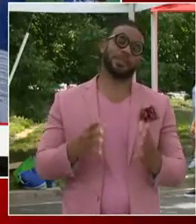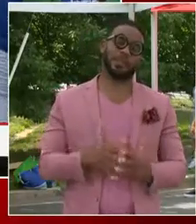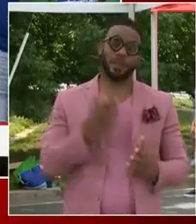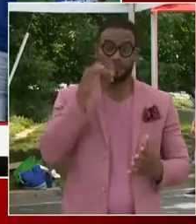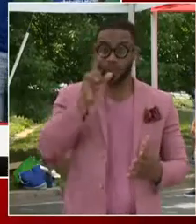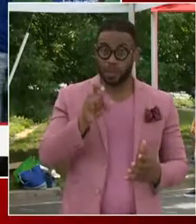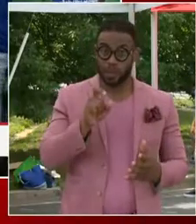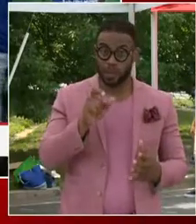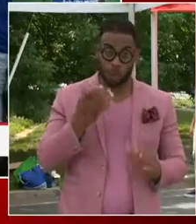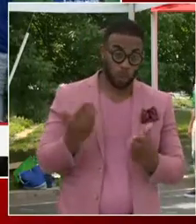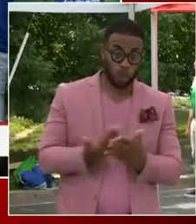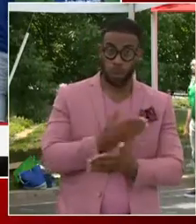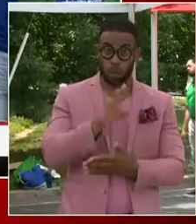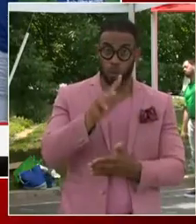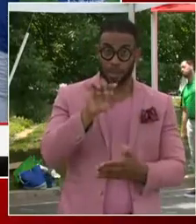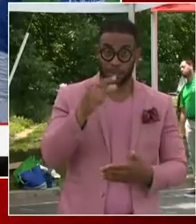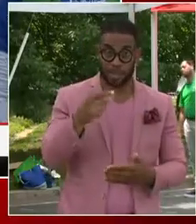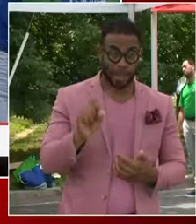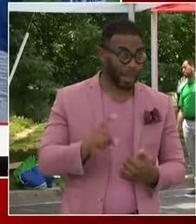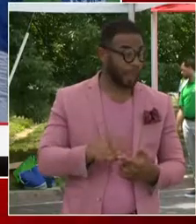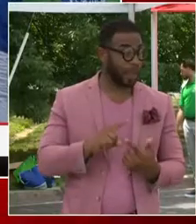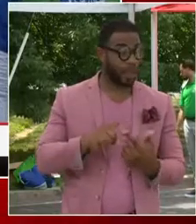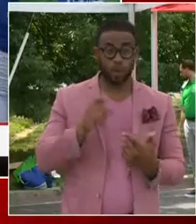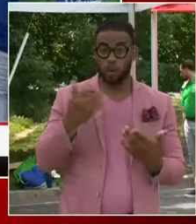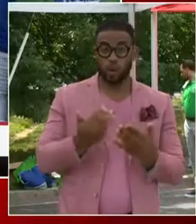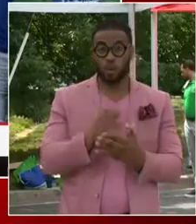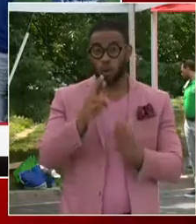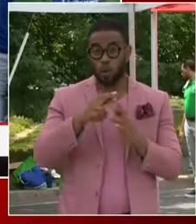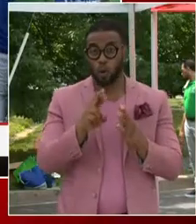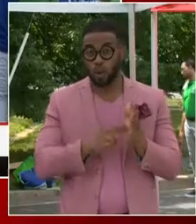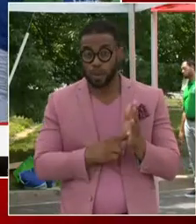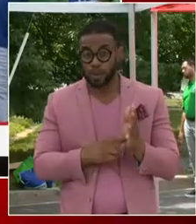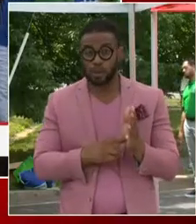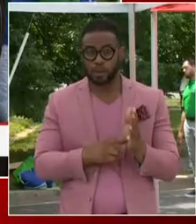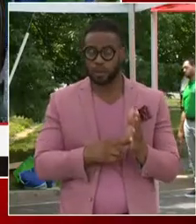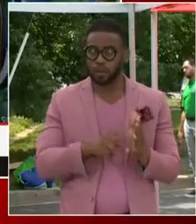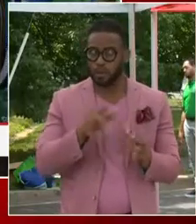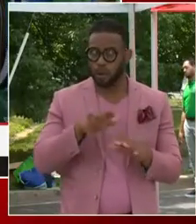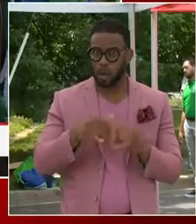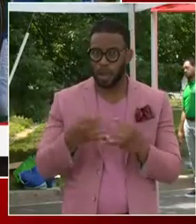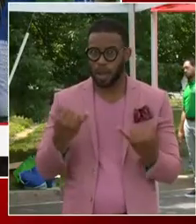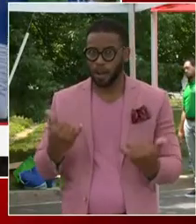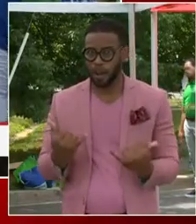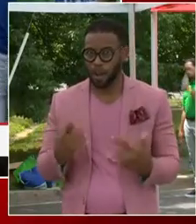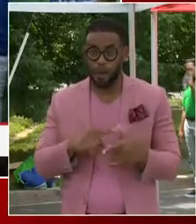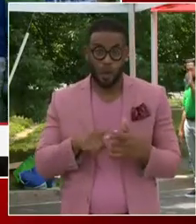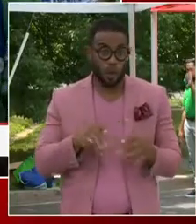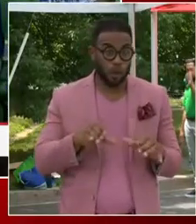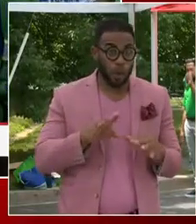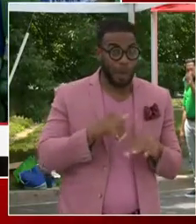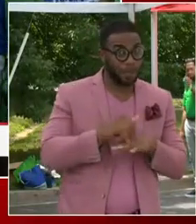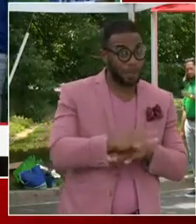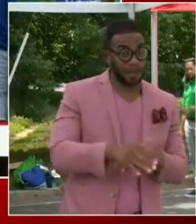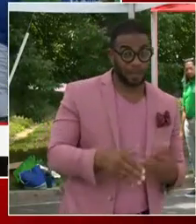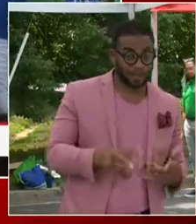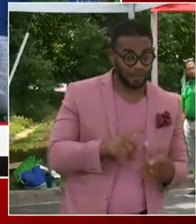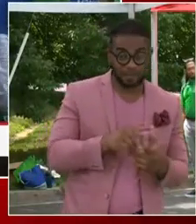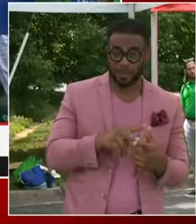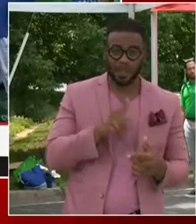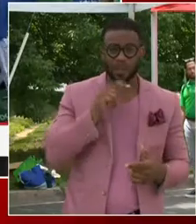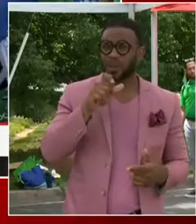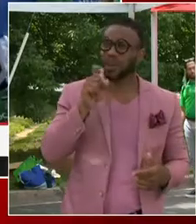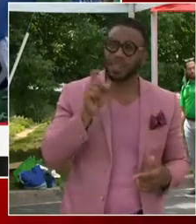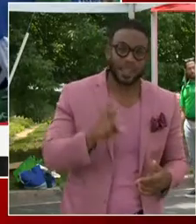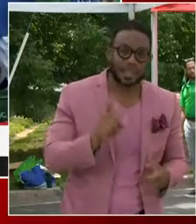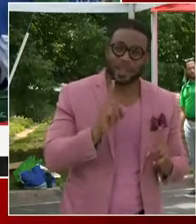if you need to renew your tags, if you need to renew your registration, you do that online or you do it by mail. You do